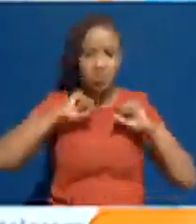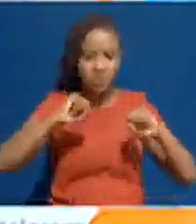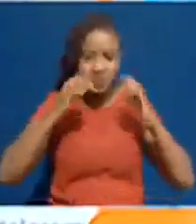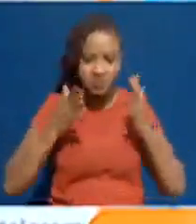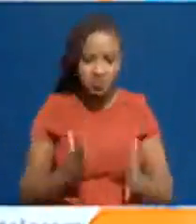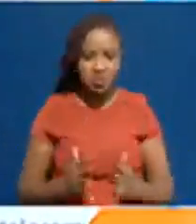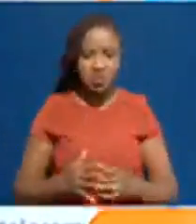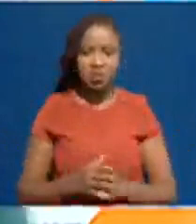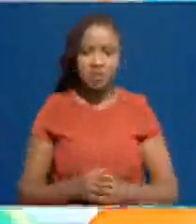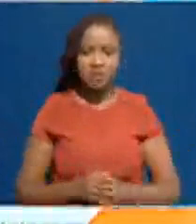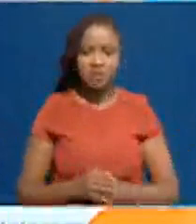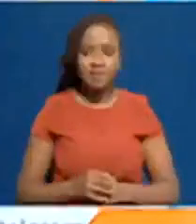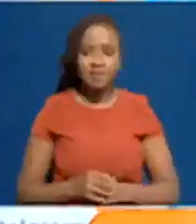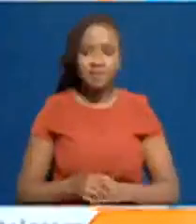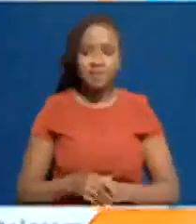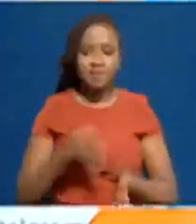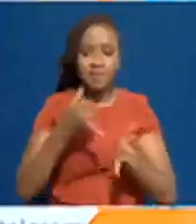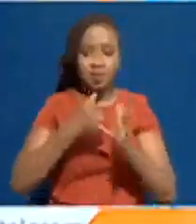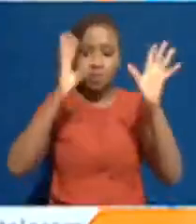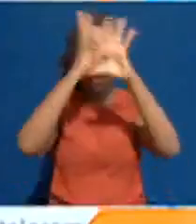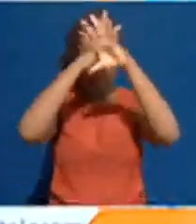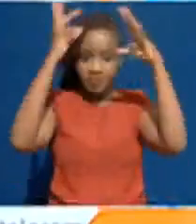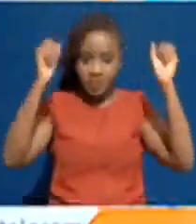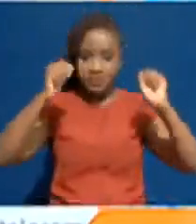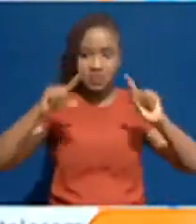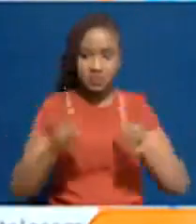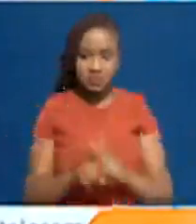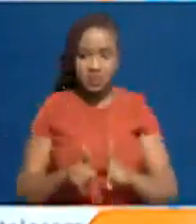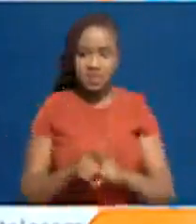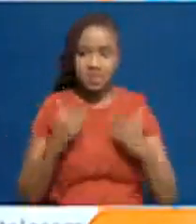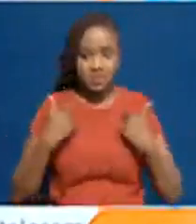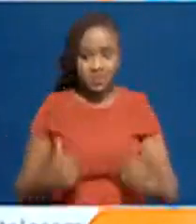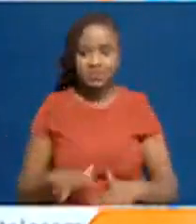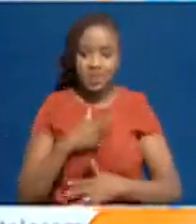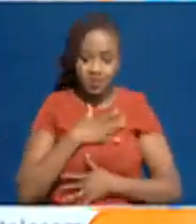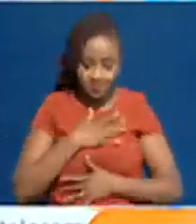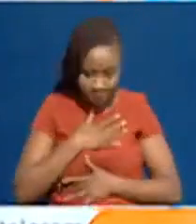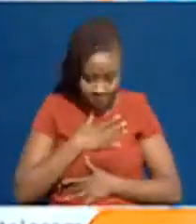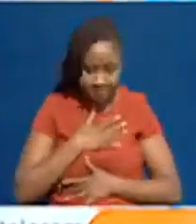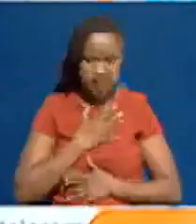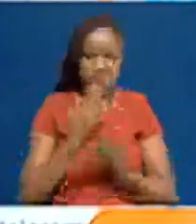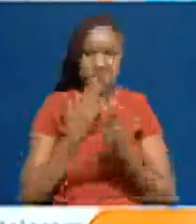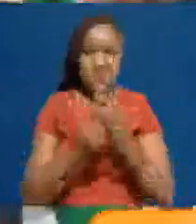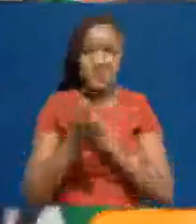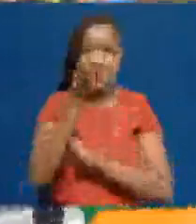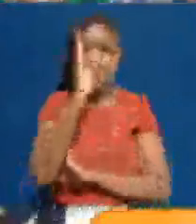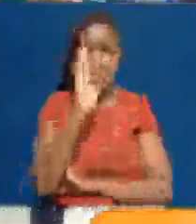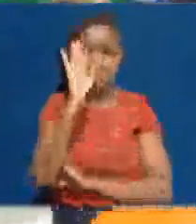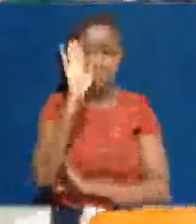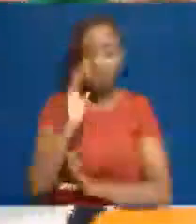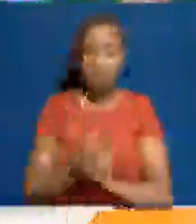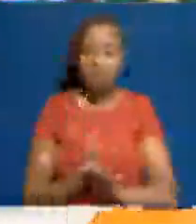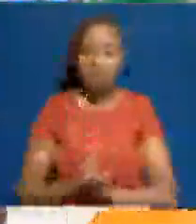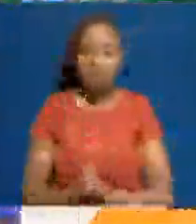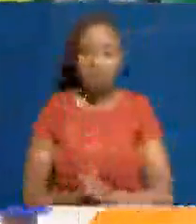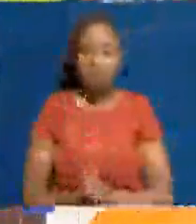and including, you know, the president. I'm really, really, really, you know, thanks to God. He emphasized